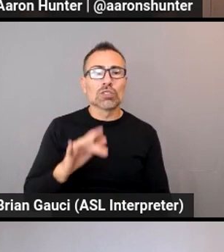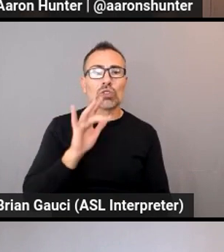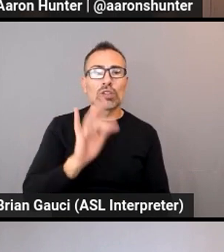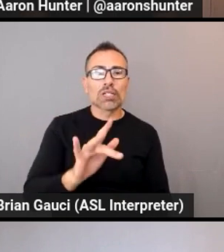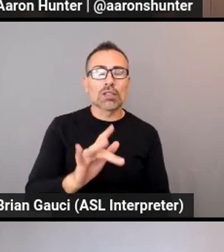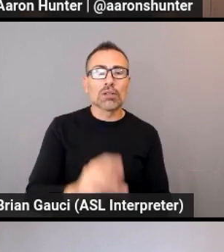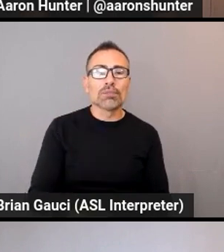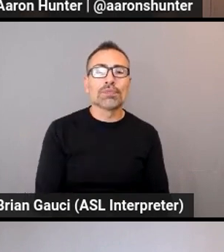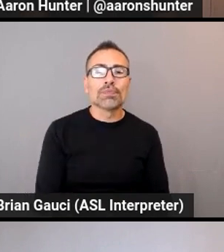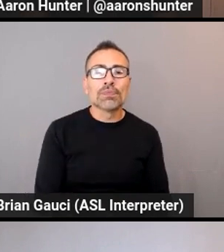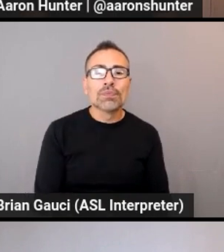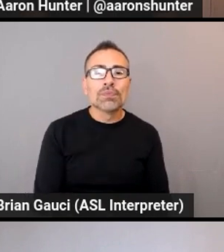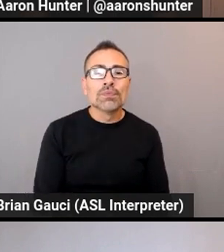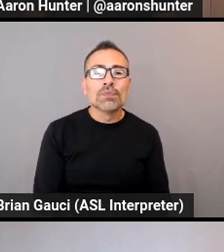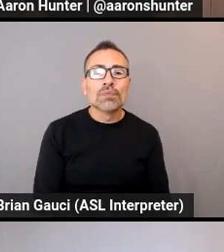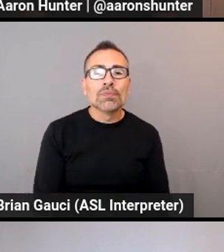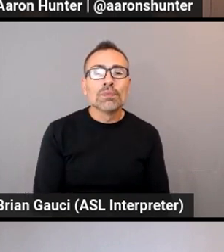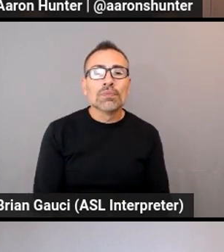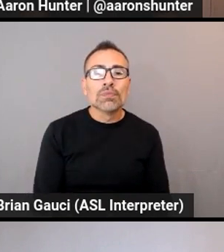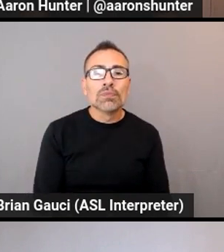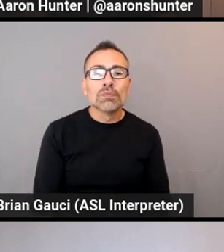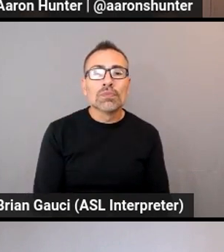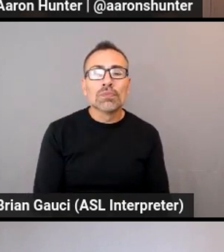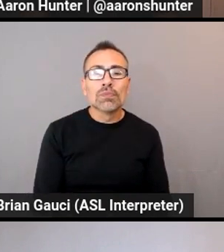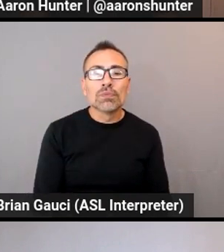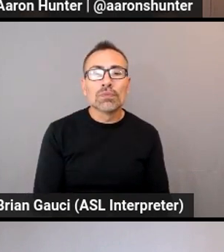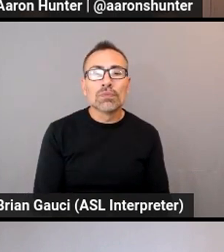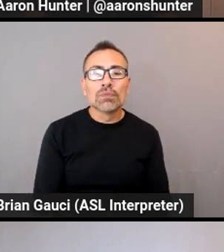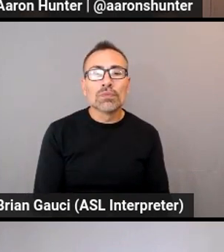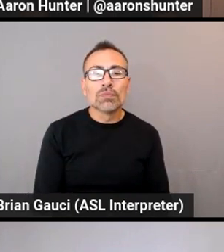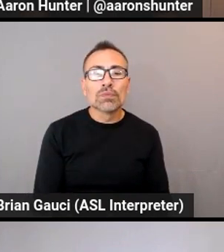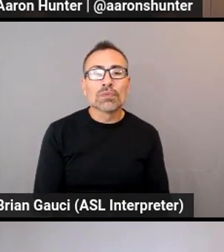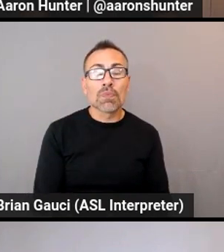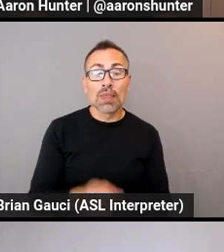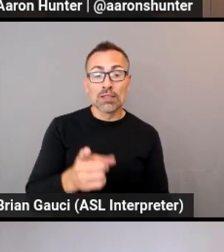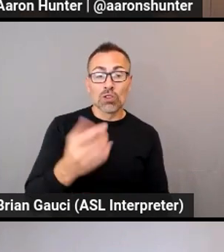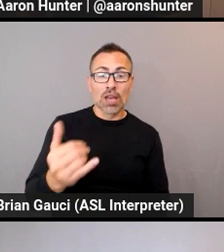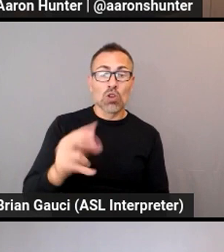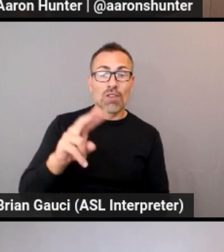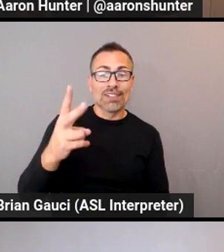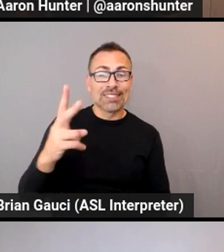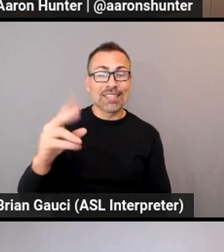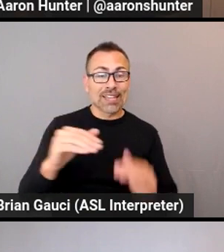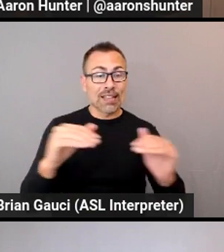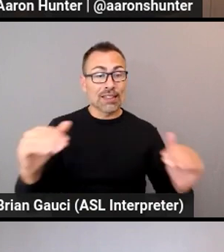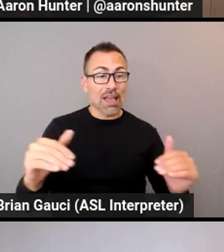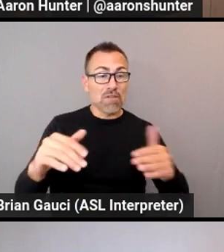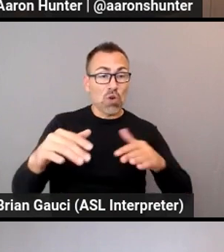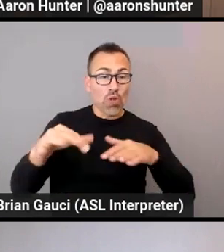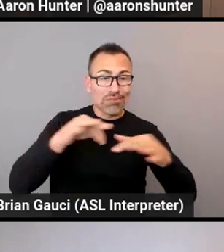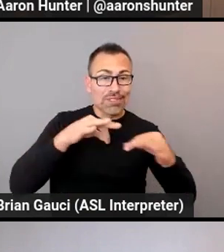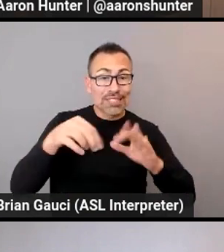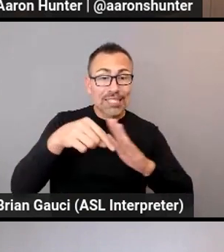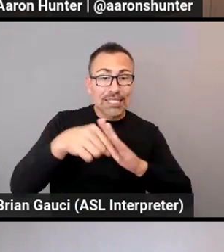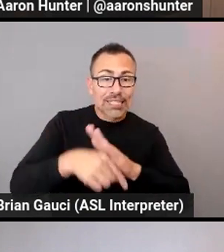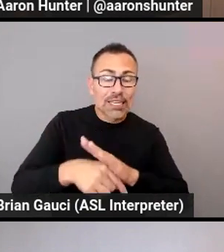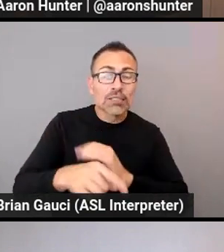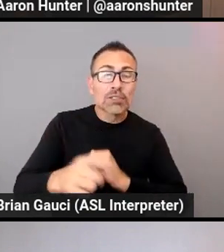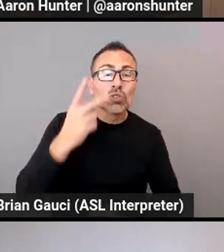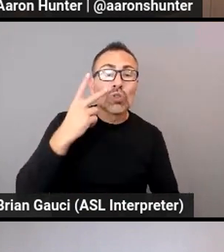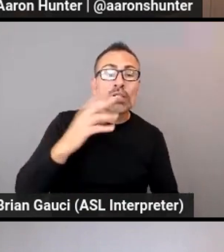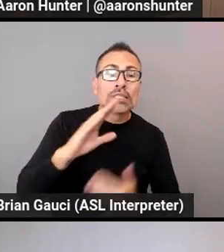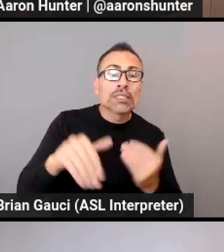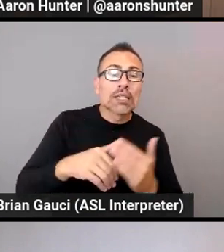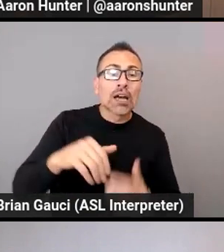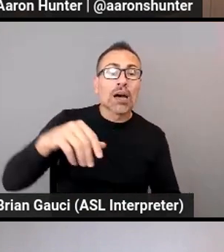the incompatibilities, what it gives you is, a second level of details. So here you can see, all the NuGet